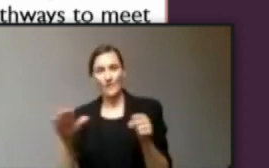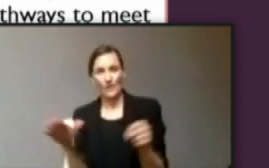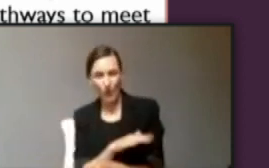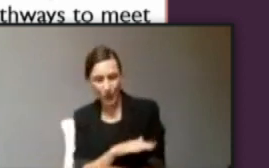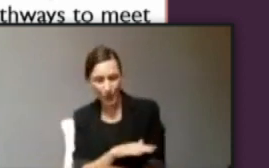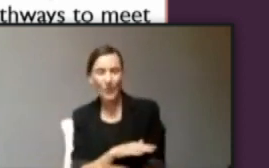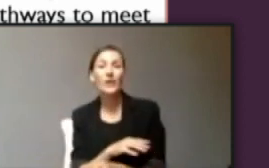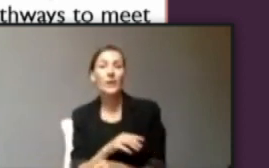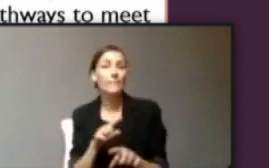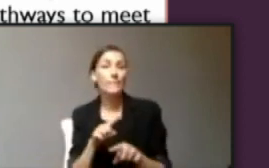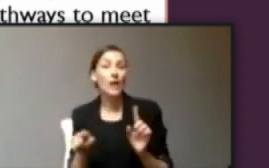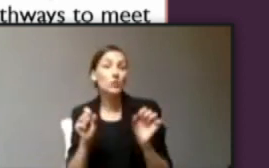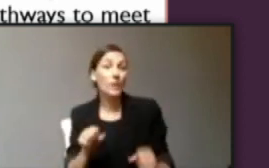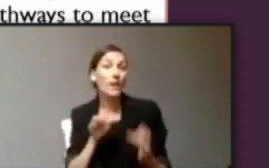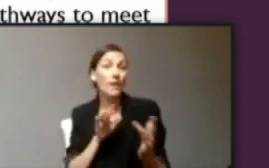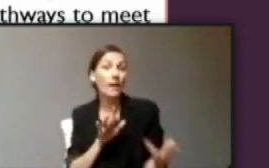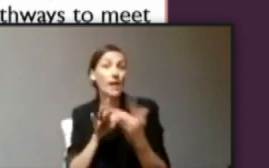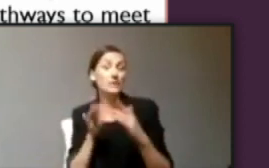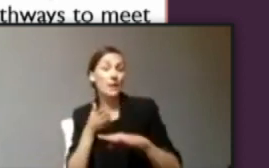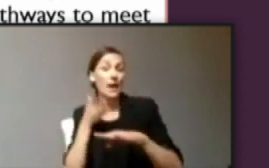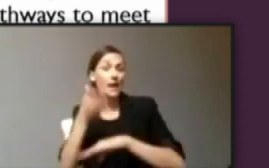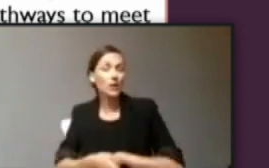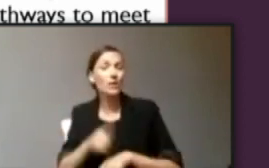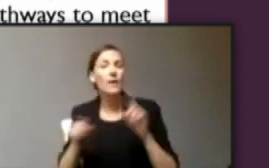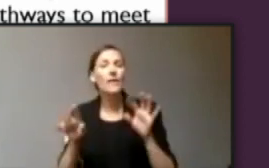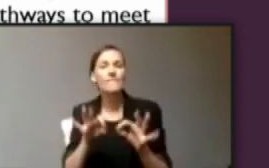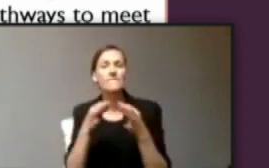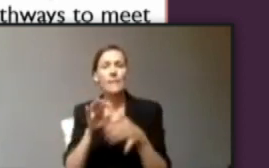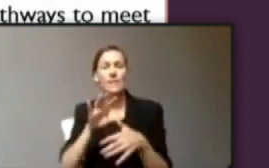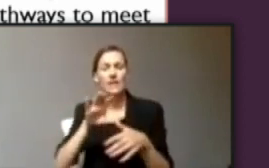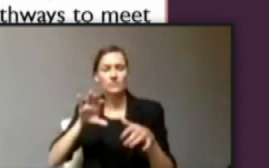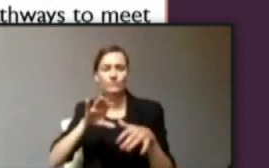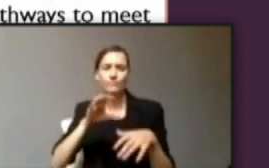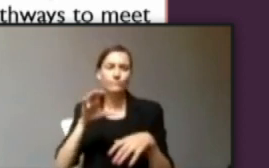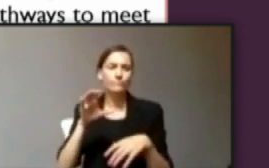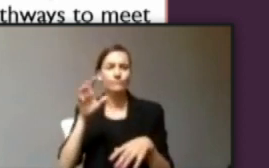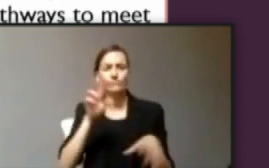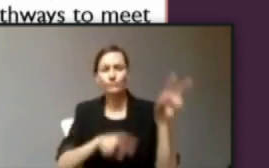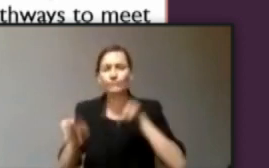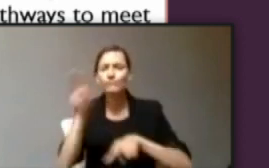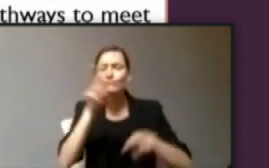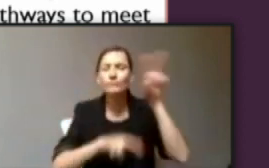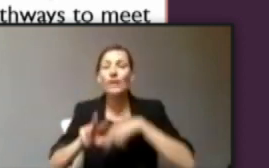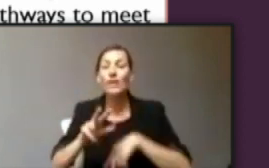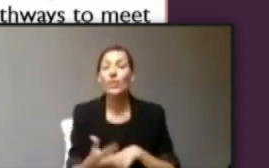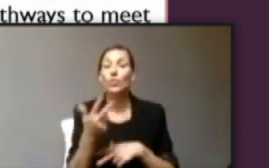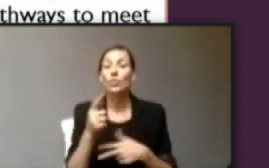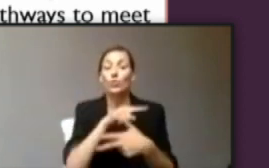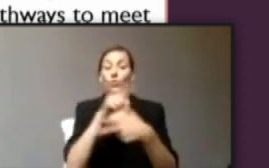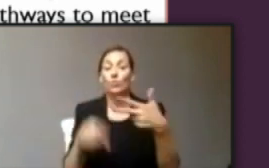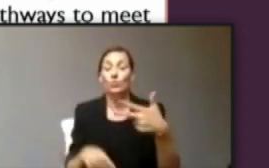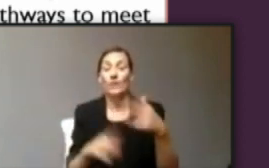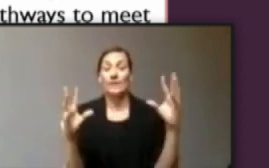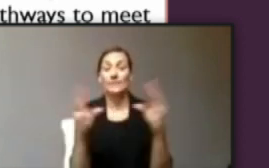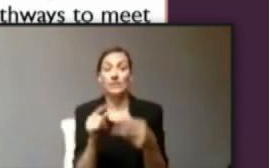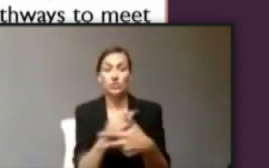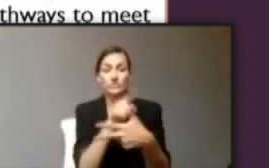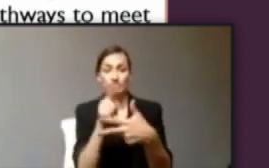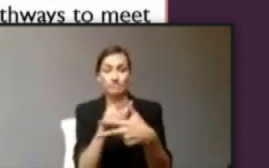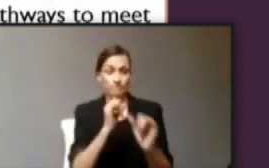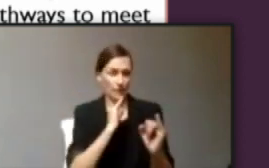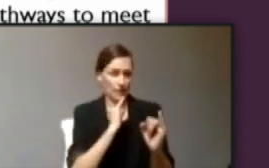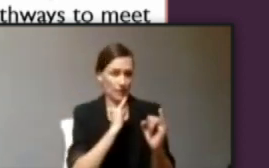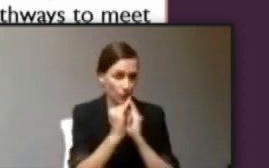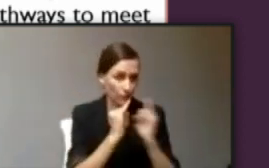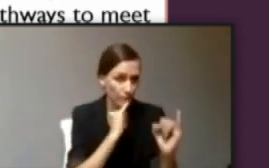you can reach out to me after this. But the Family Checkup is essentially a 3-session intervention. It involves an initial interview where people